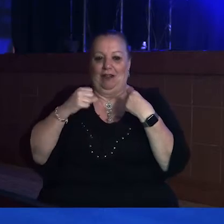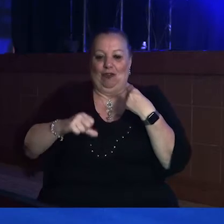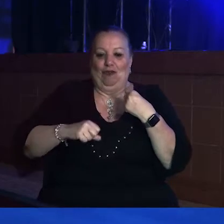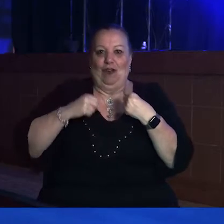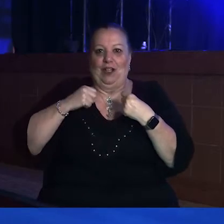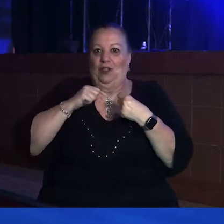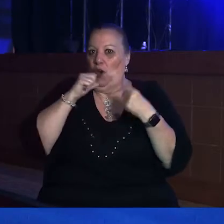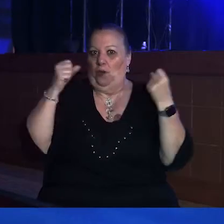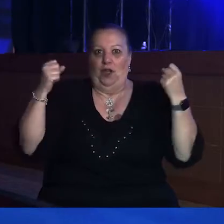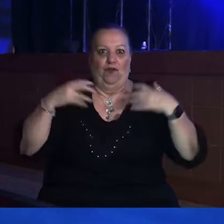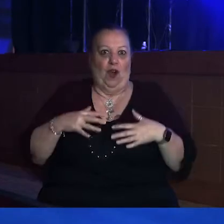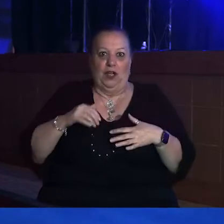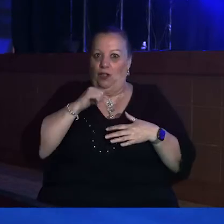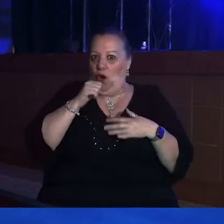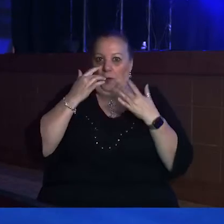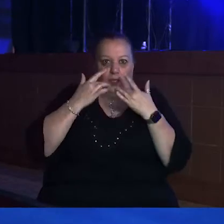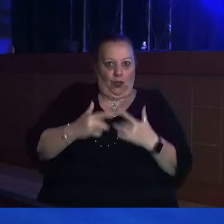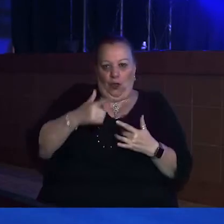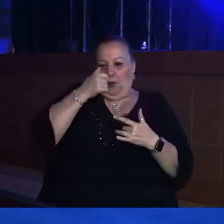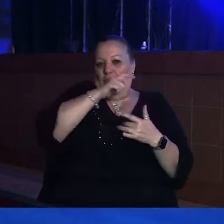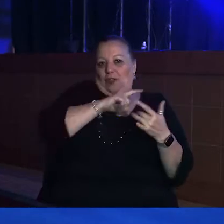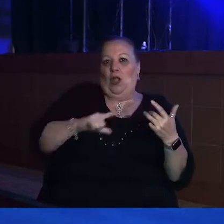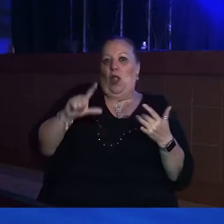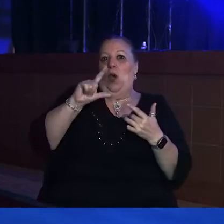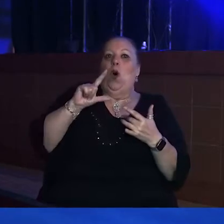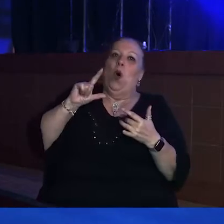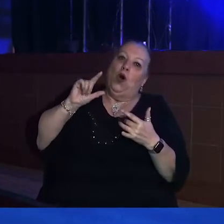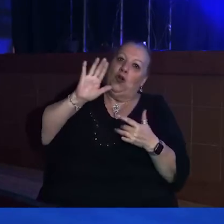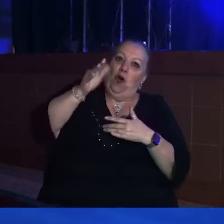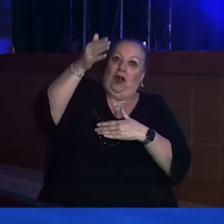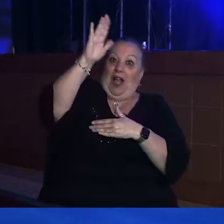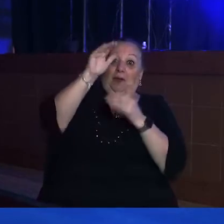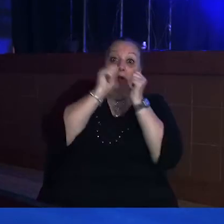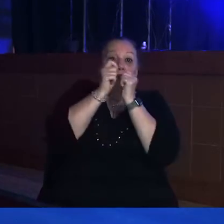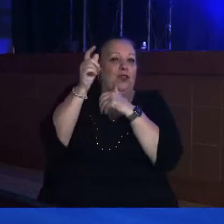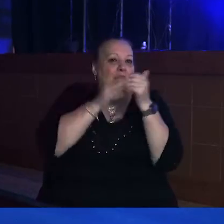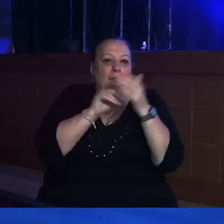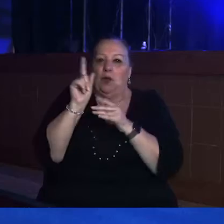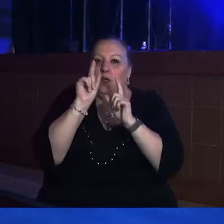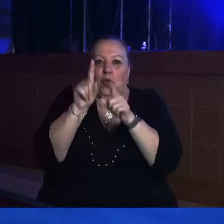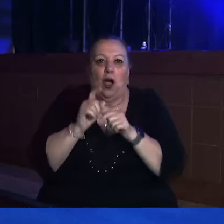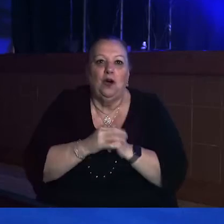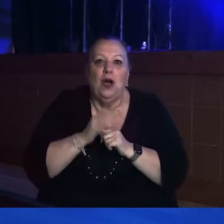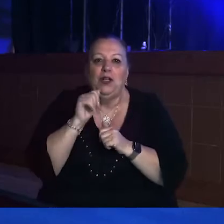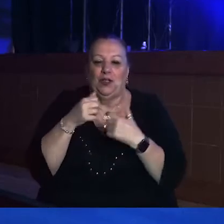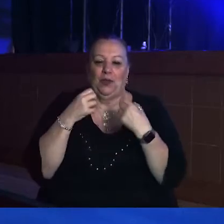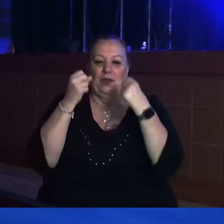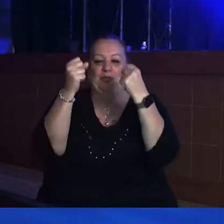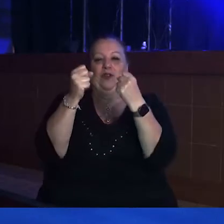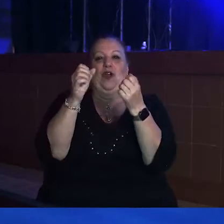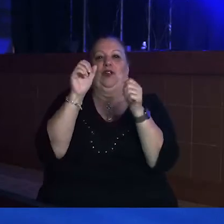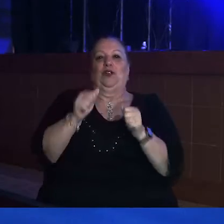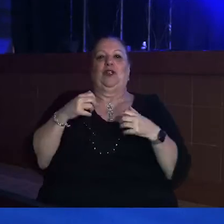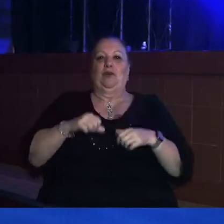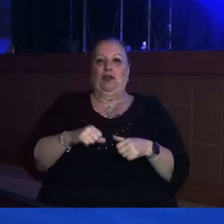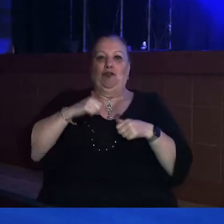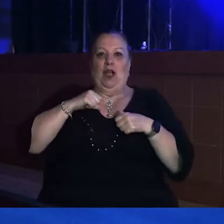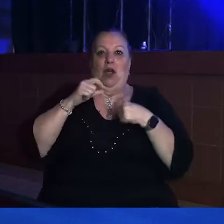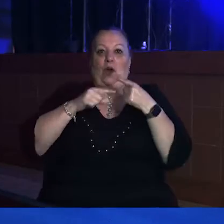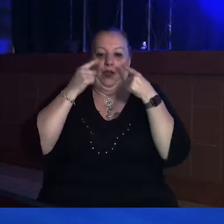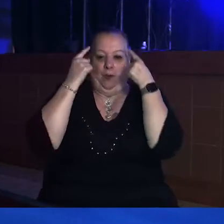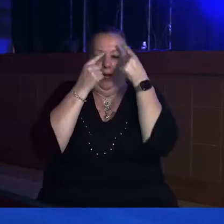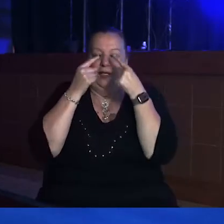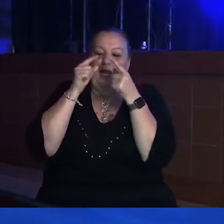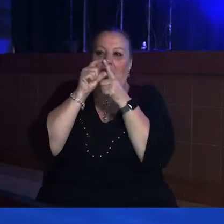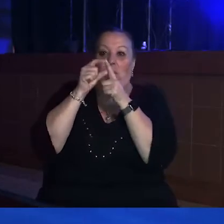Do not be discouraged. For the Lord your God will be with you wherever you go. And you can be strong. You can be courageous when you meditate on the word of